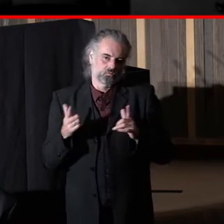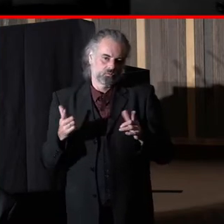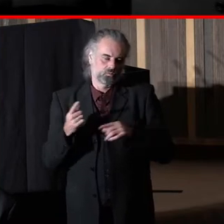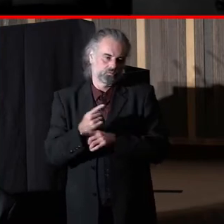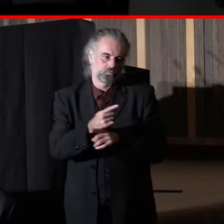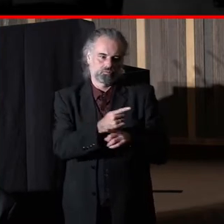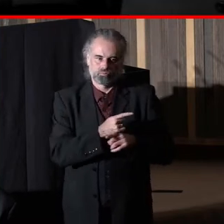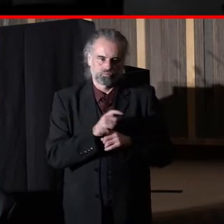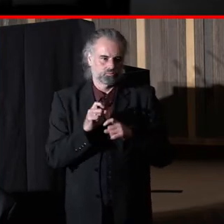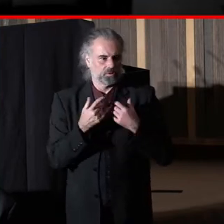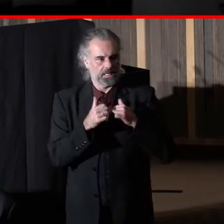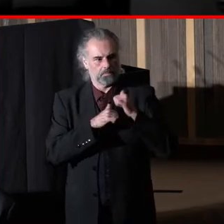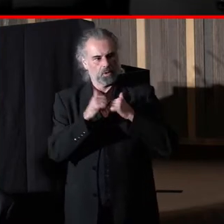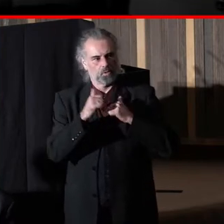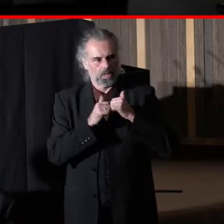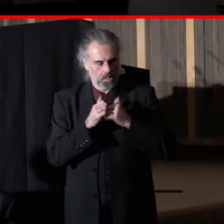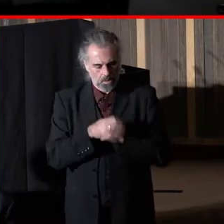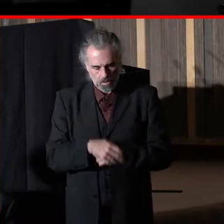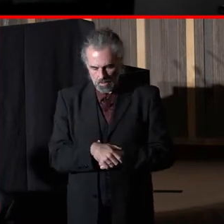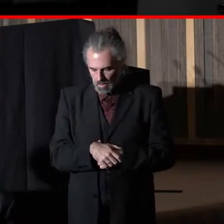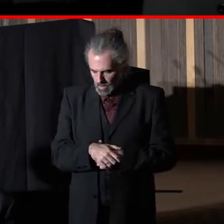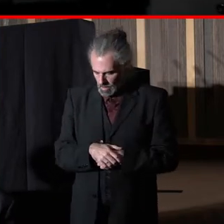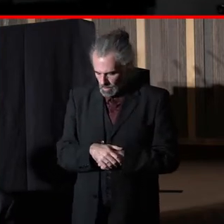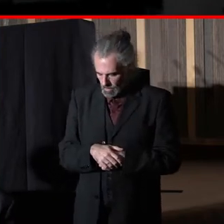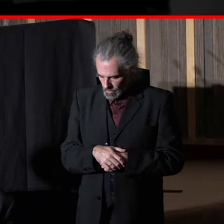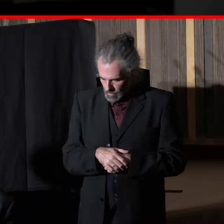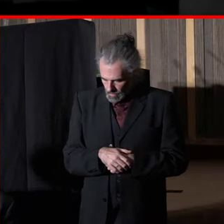of team building.